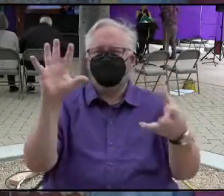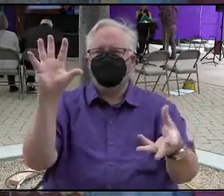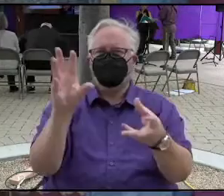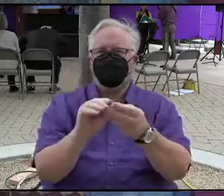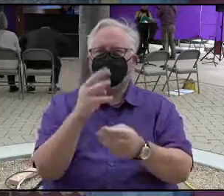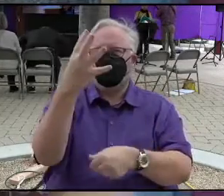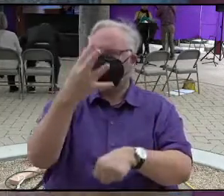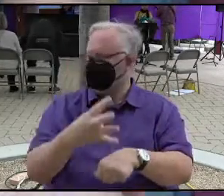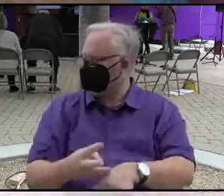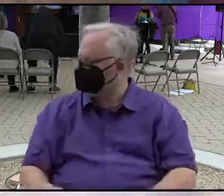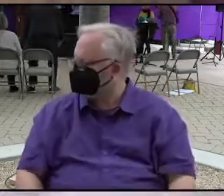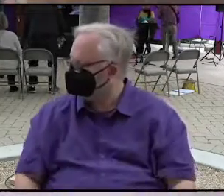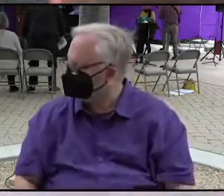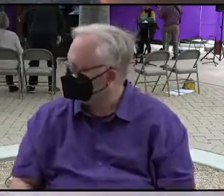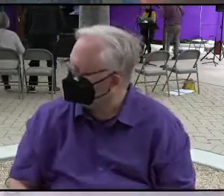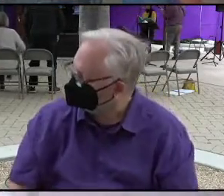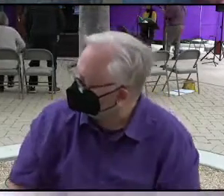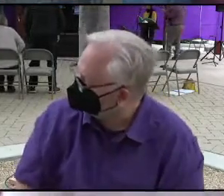times.